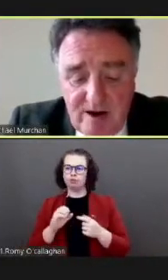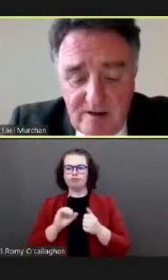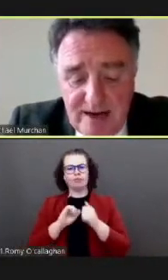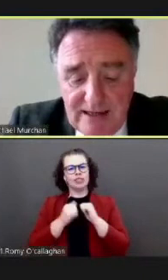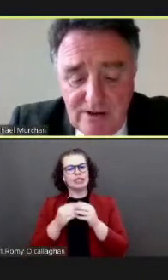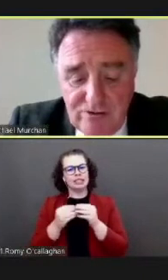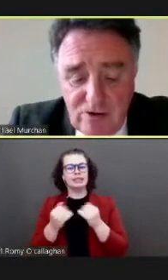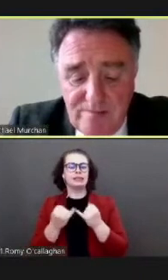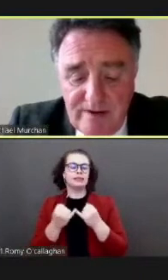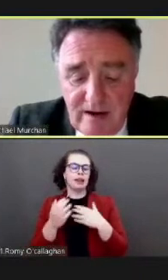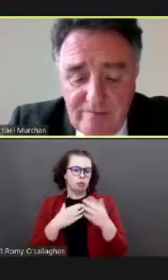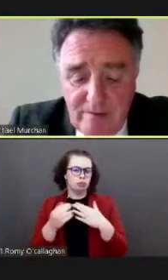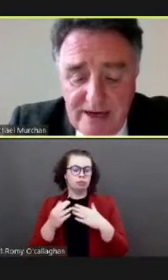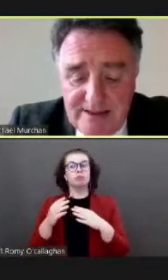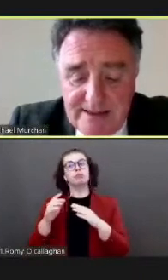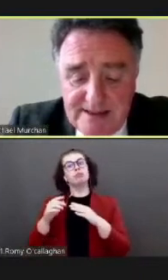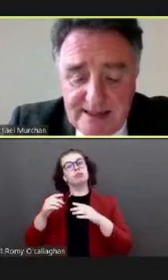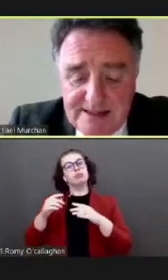an interdepartmental group from